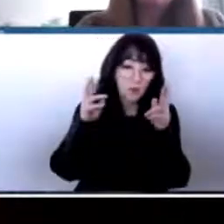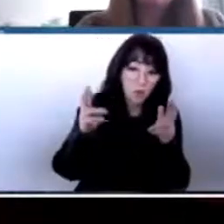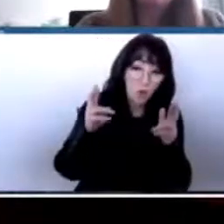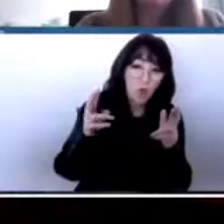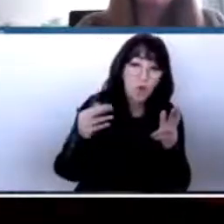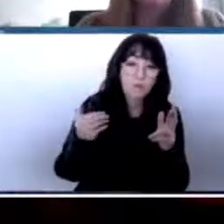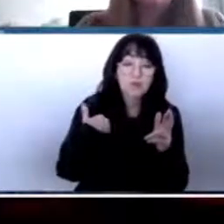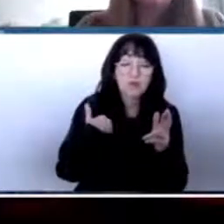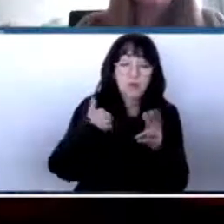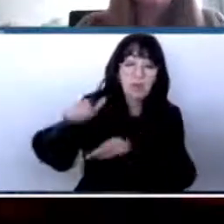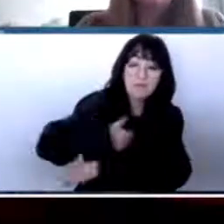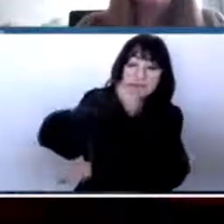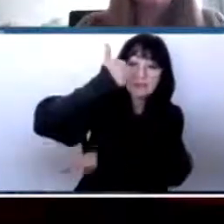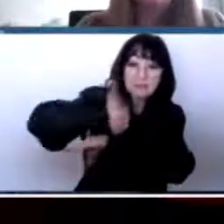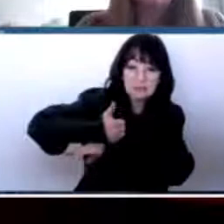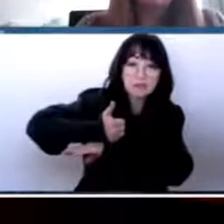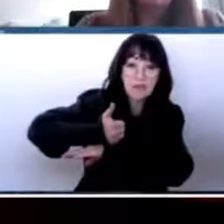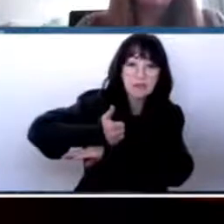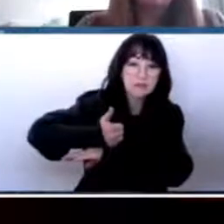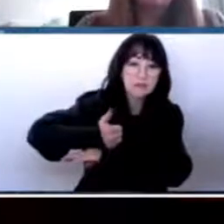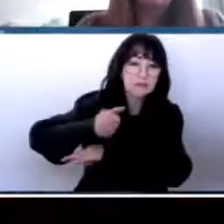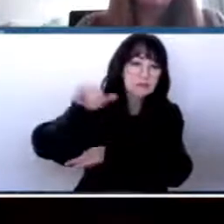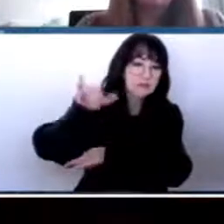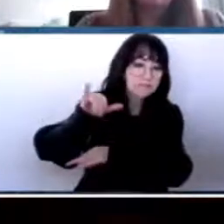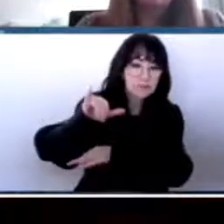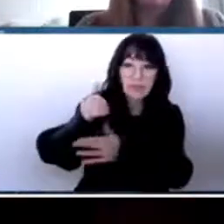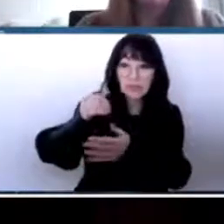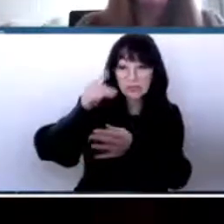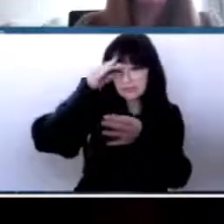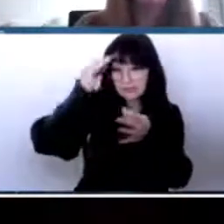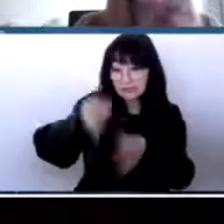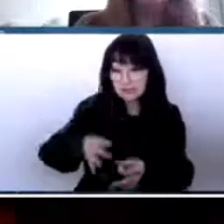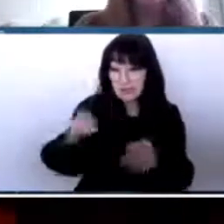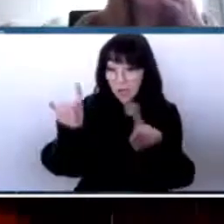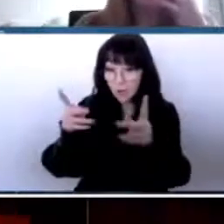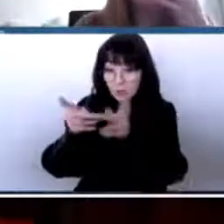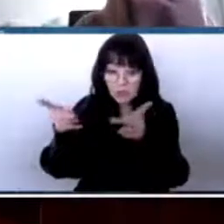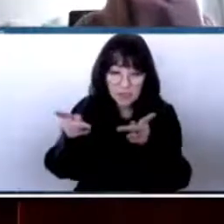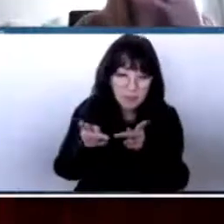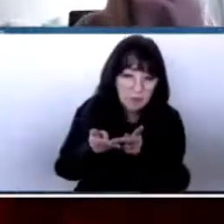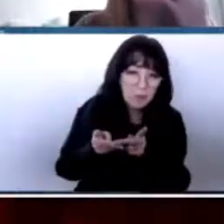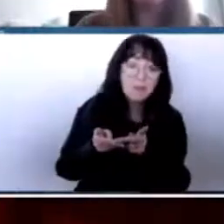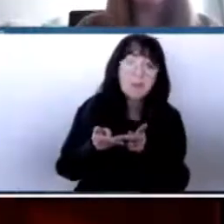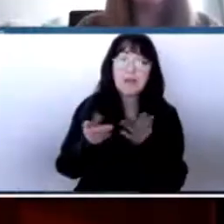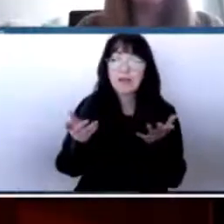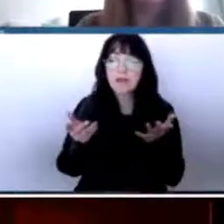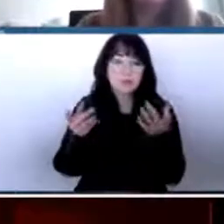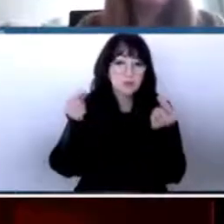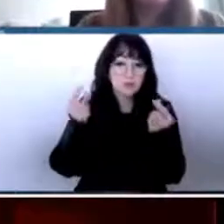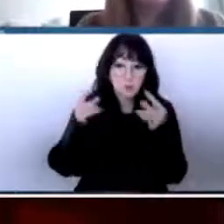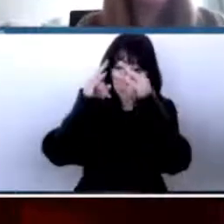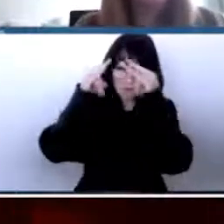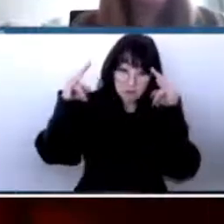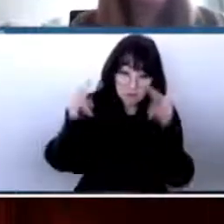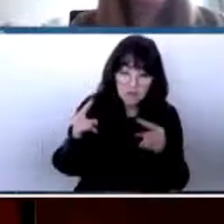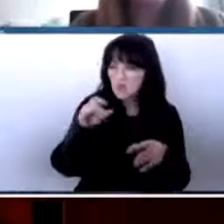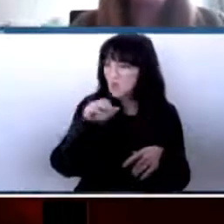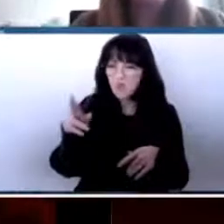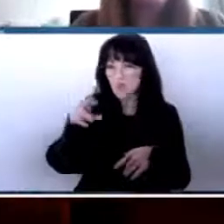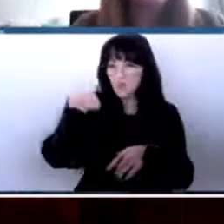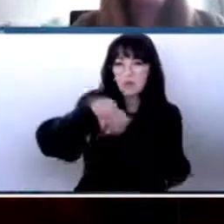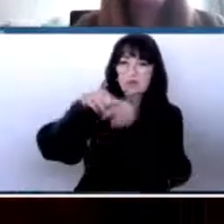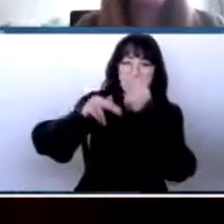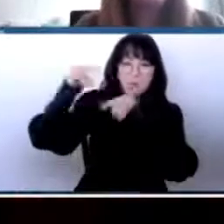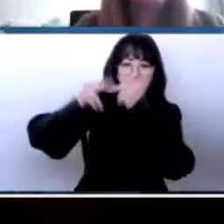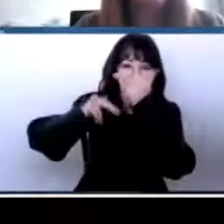stand-up site. We're still deciding locations and whether what the model is going to be, but one in each county for up